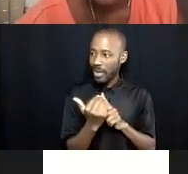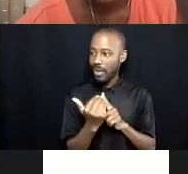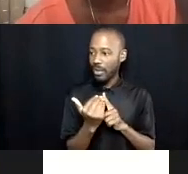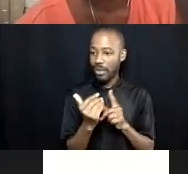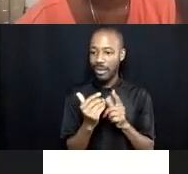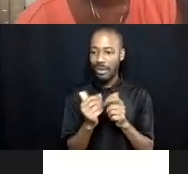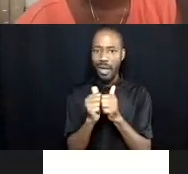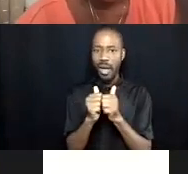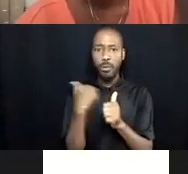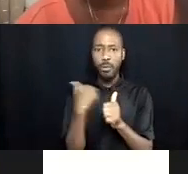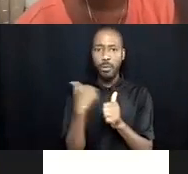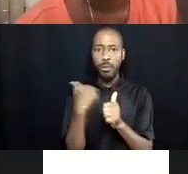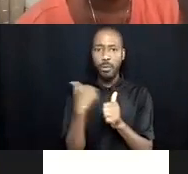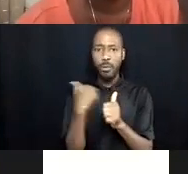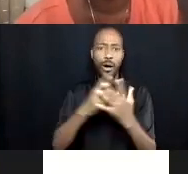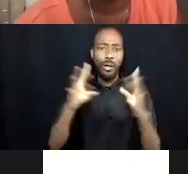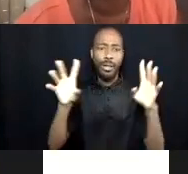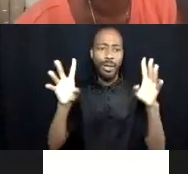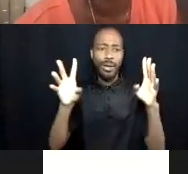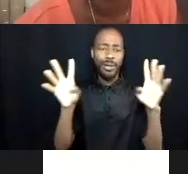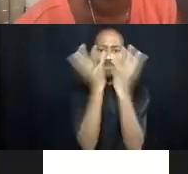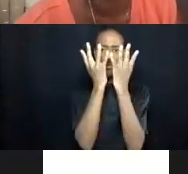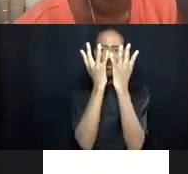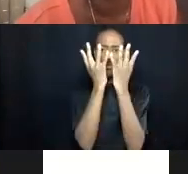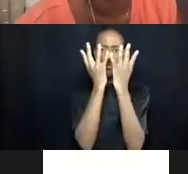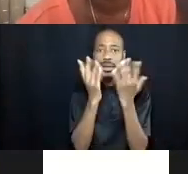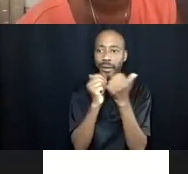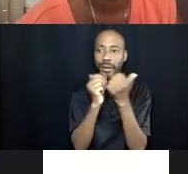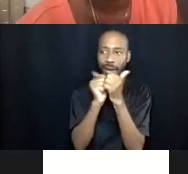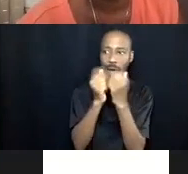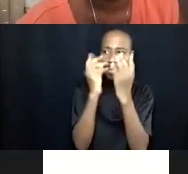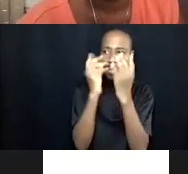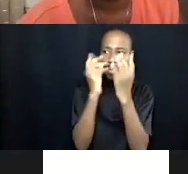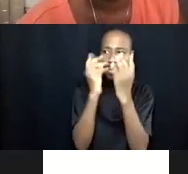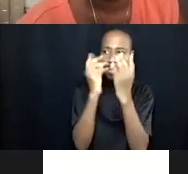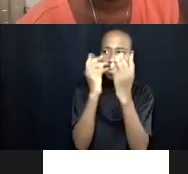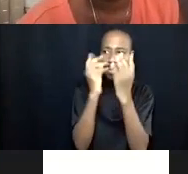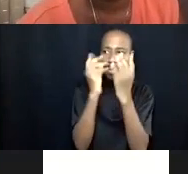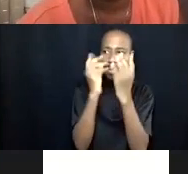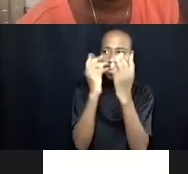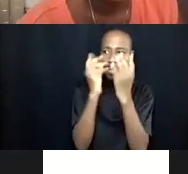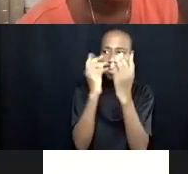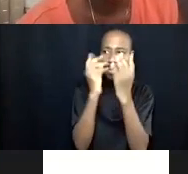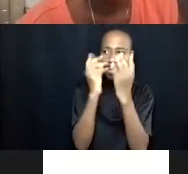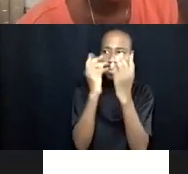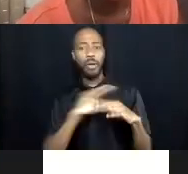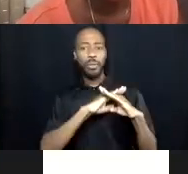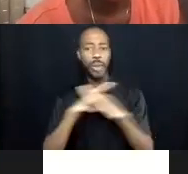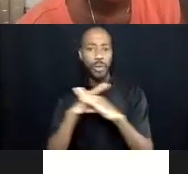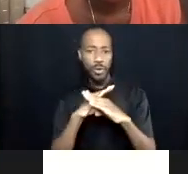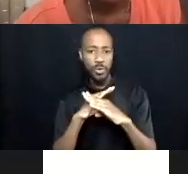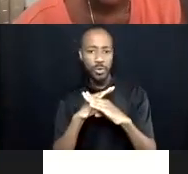confined and we're both confined, and how to subvert those things and break them down and break the barriers down.